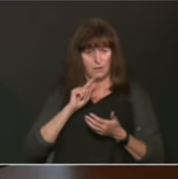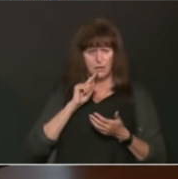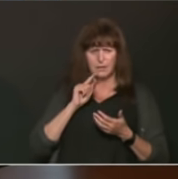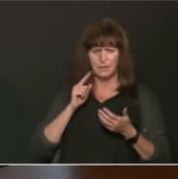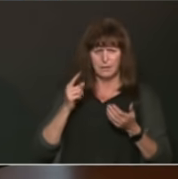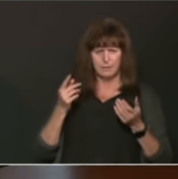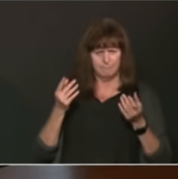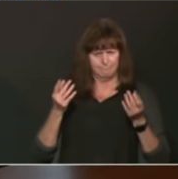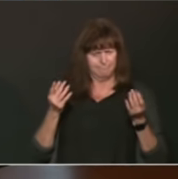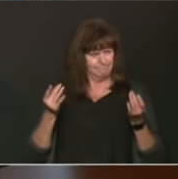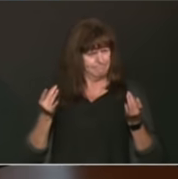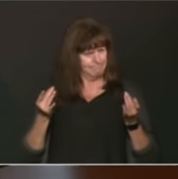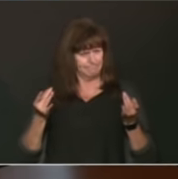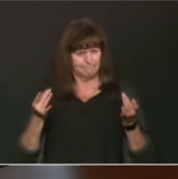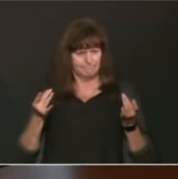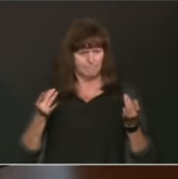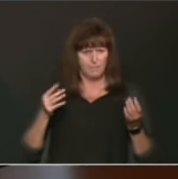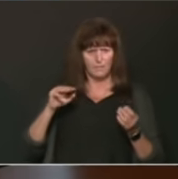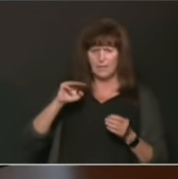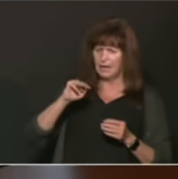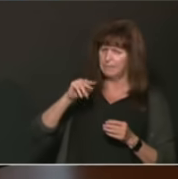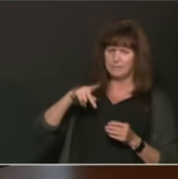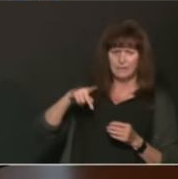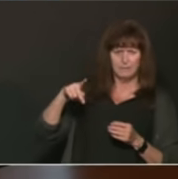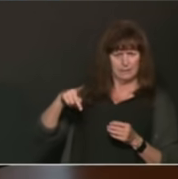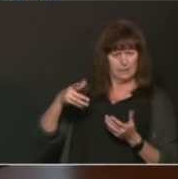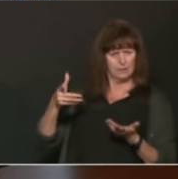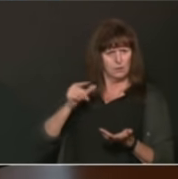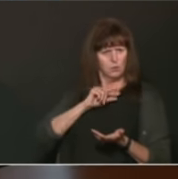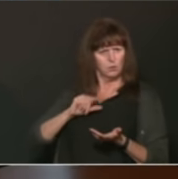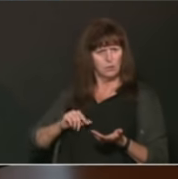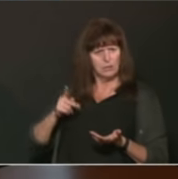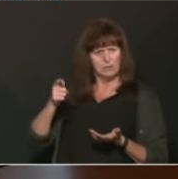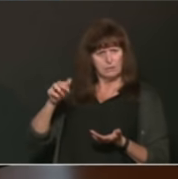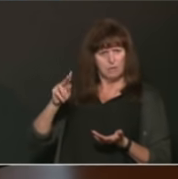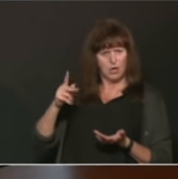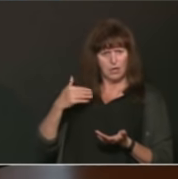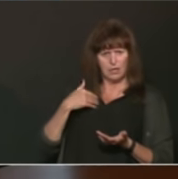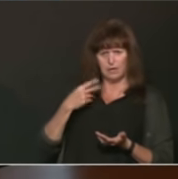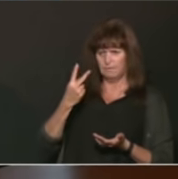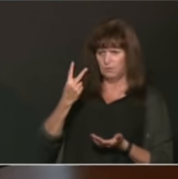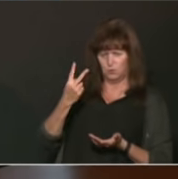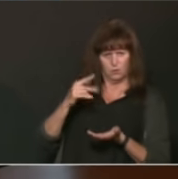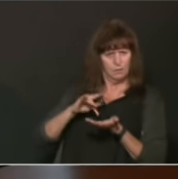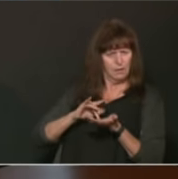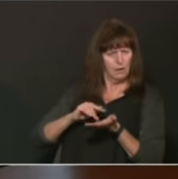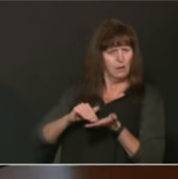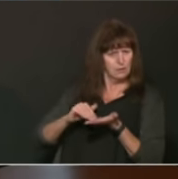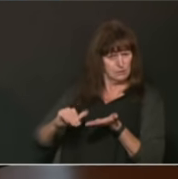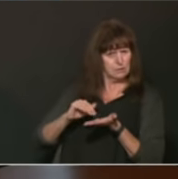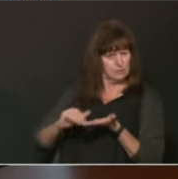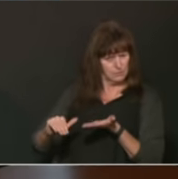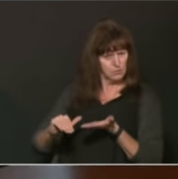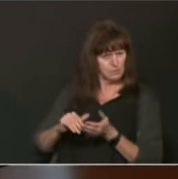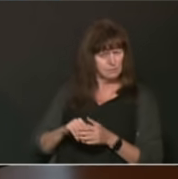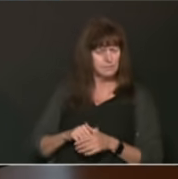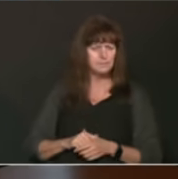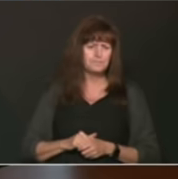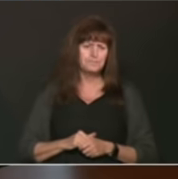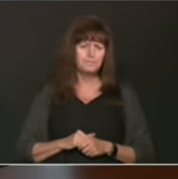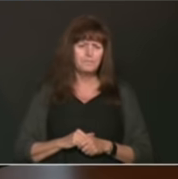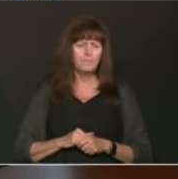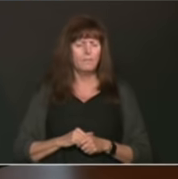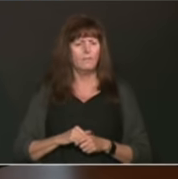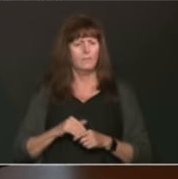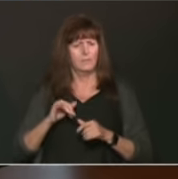party caucus at Queen's Park with exemptions, which is, you know, statistically very high. And I'm wondering if you're worried that